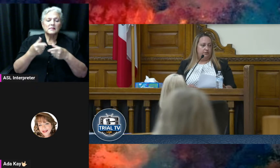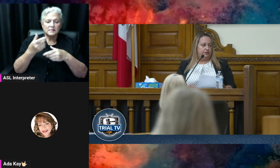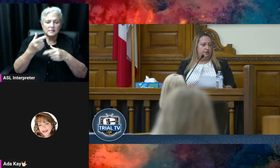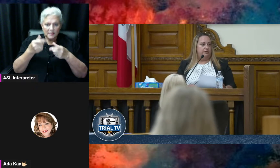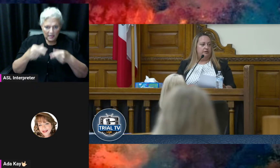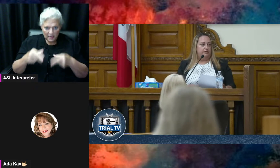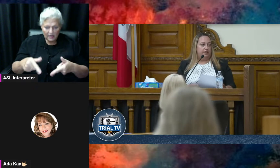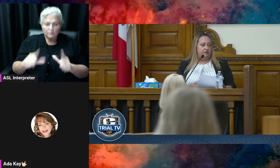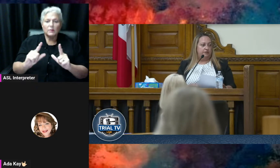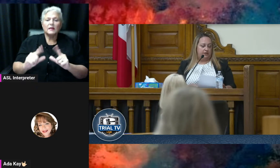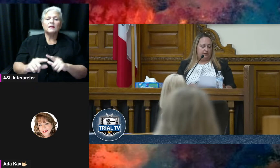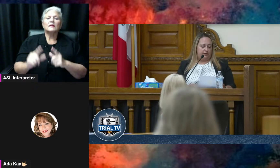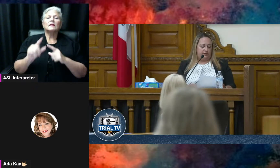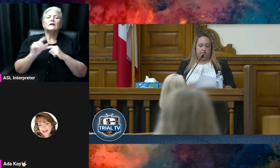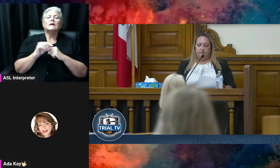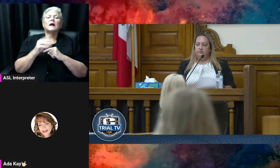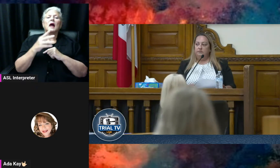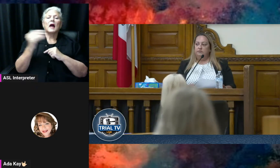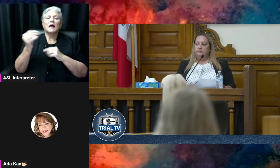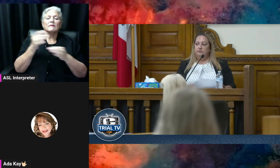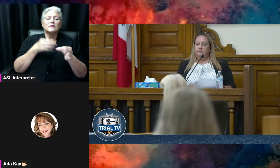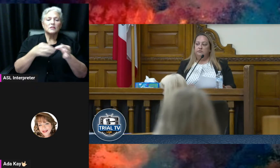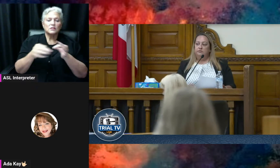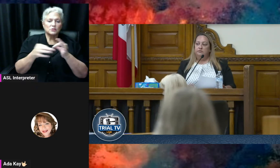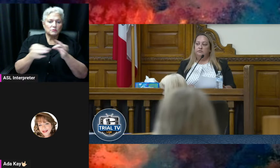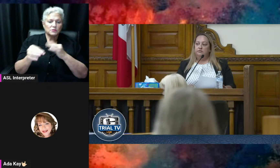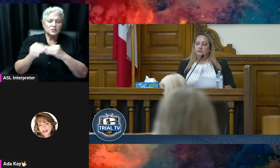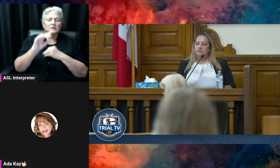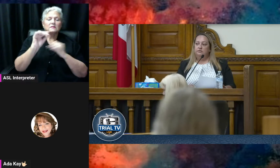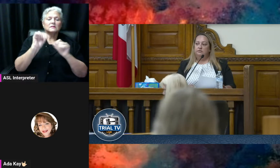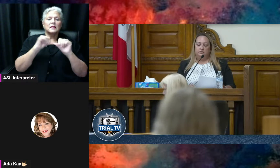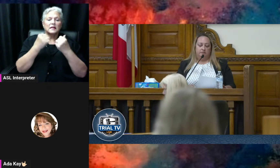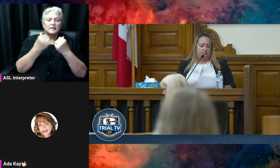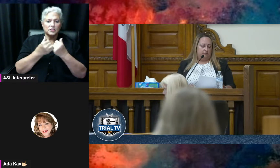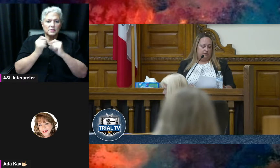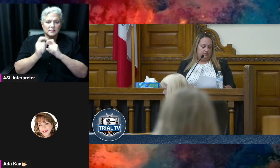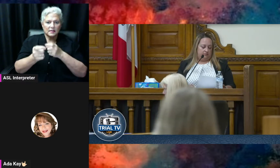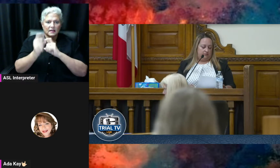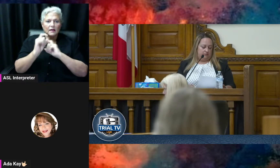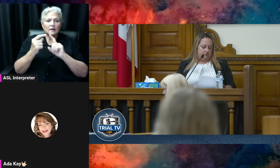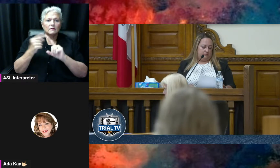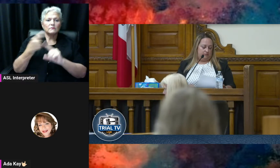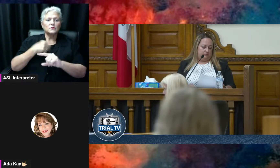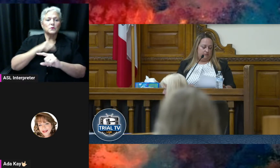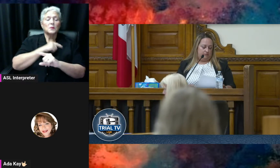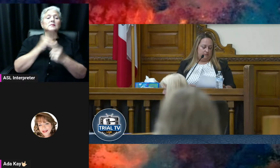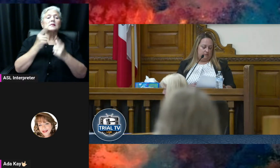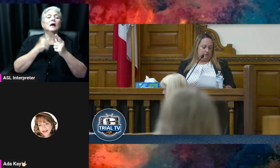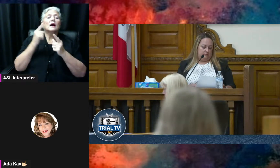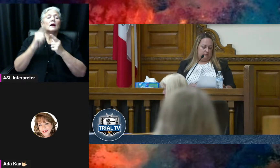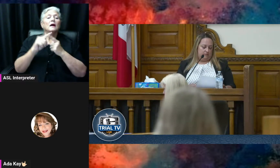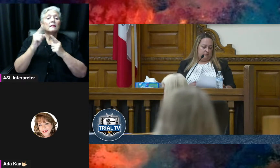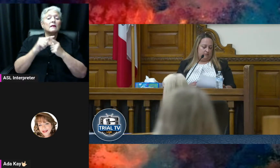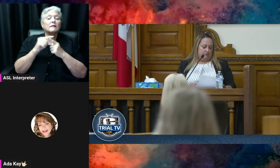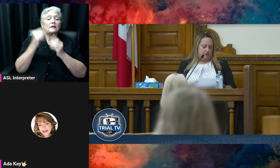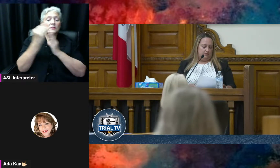the description that the agency gave us. And then there's a listing of the items that you